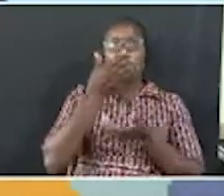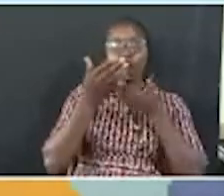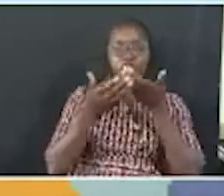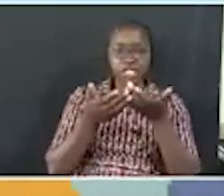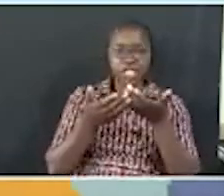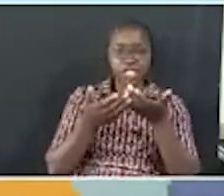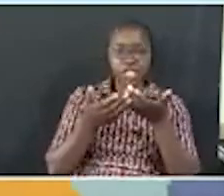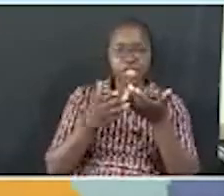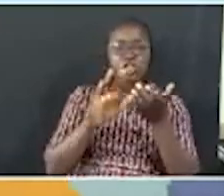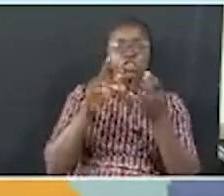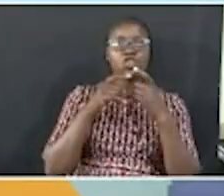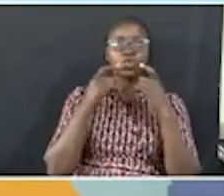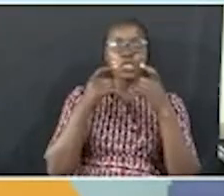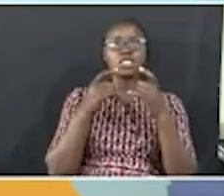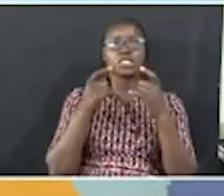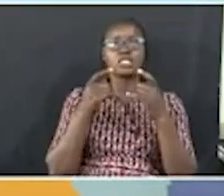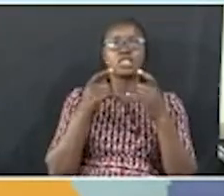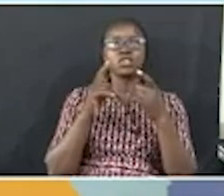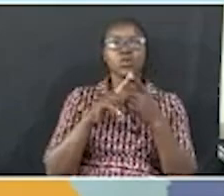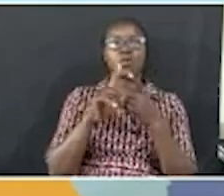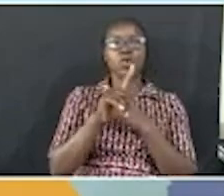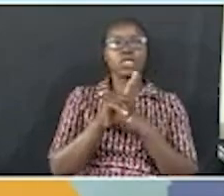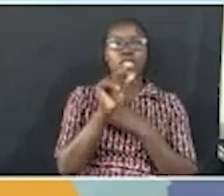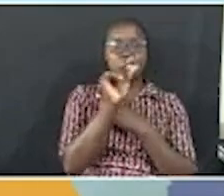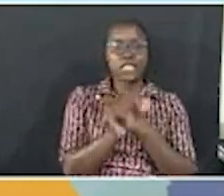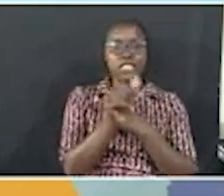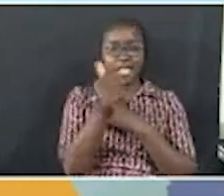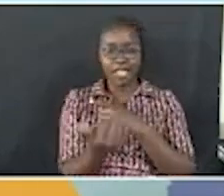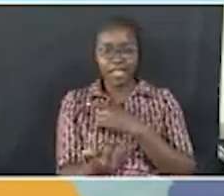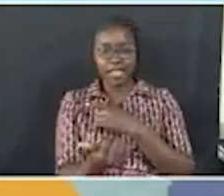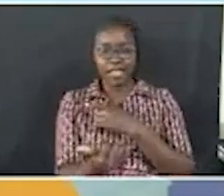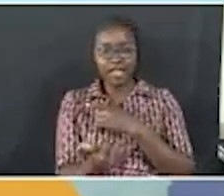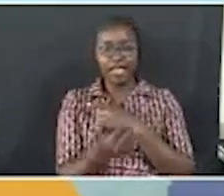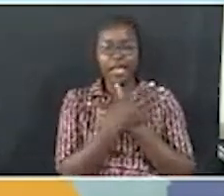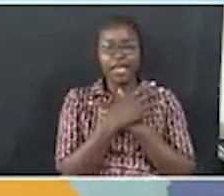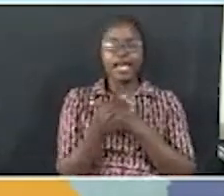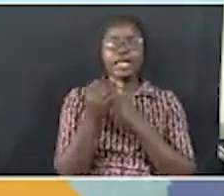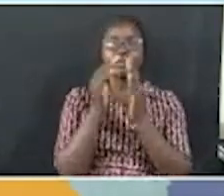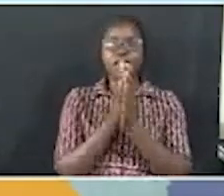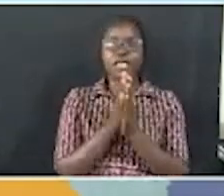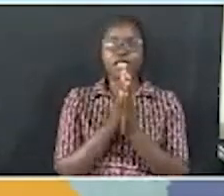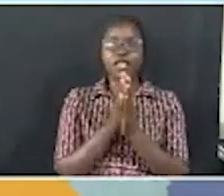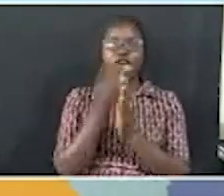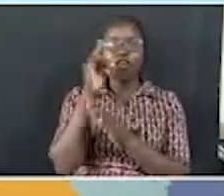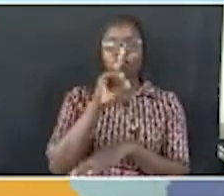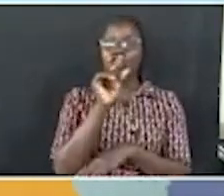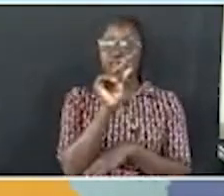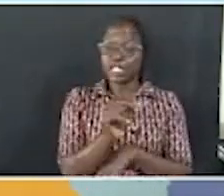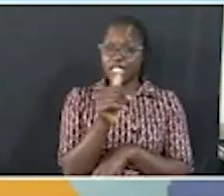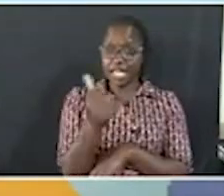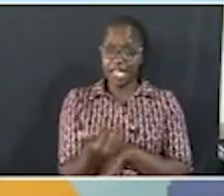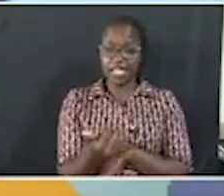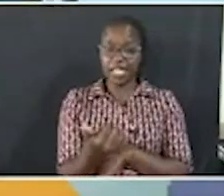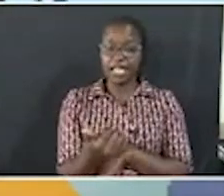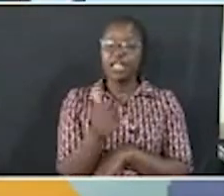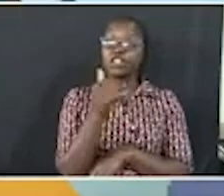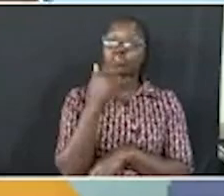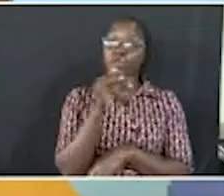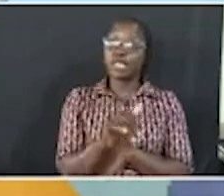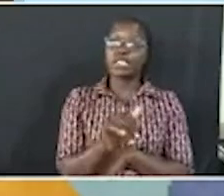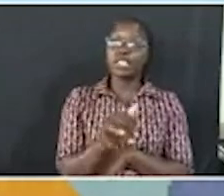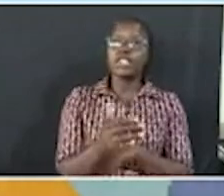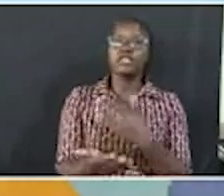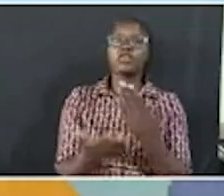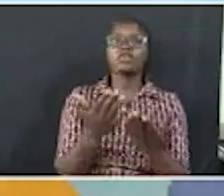Confess your sins to each other and pray for each other so